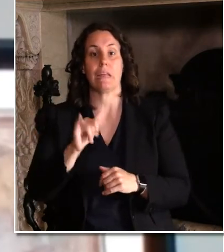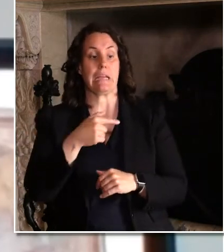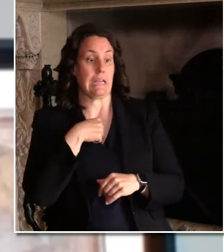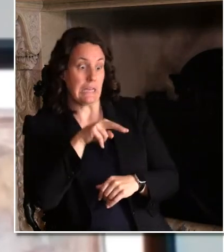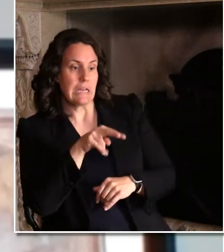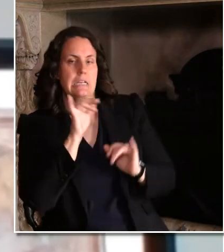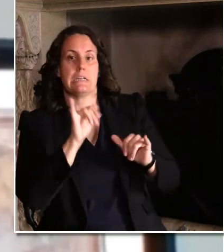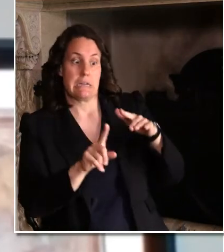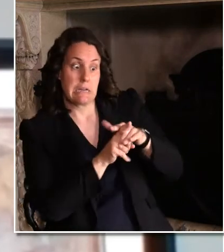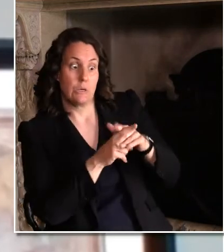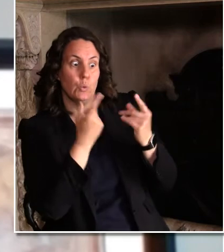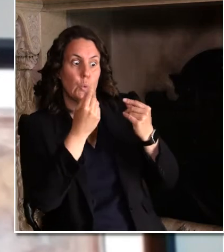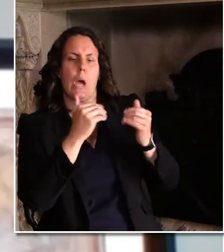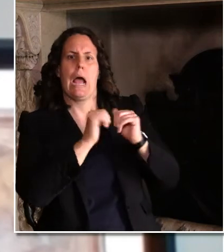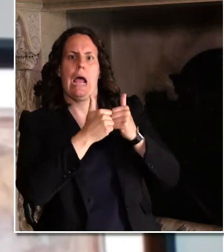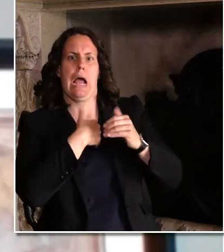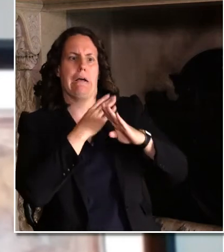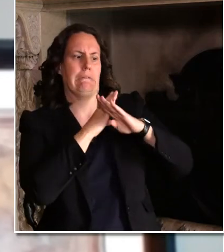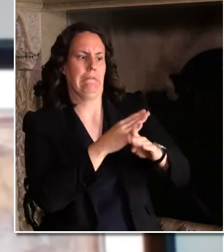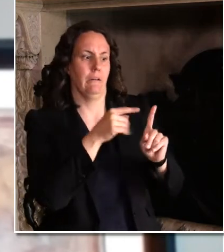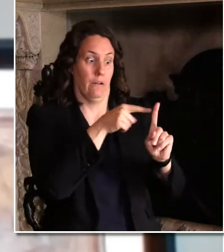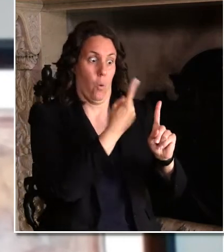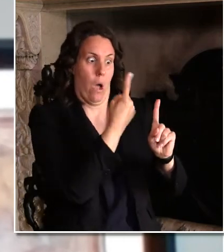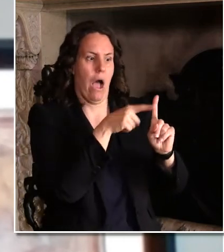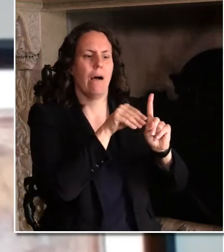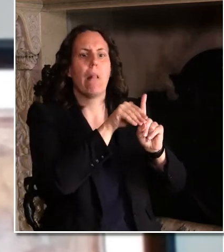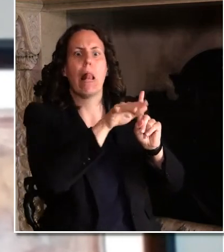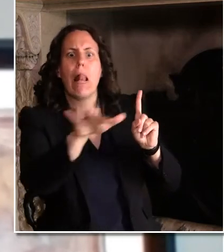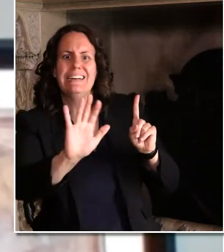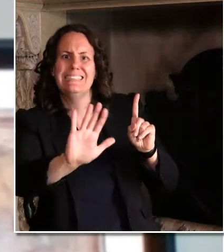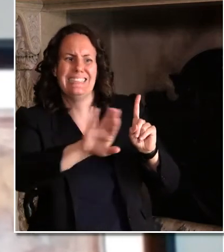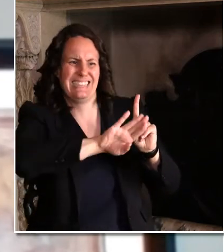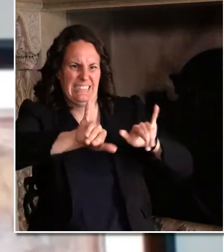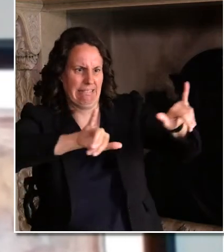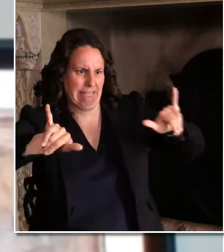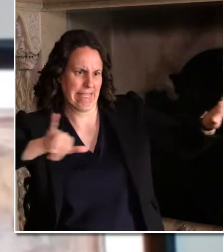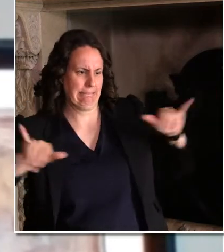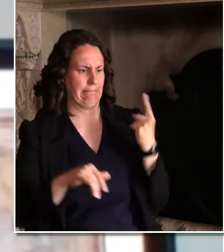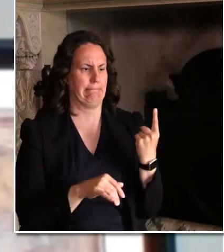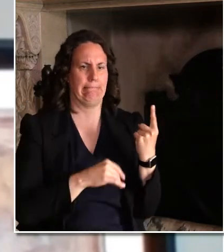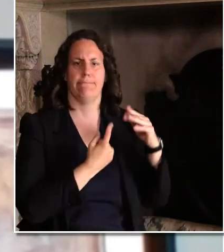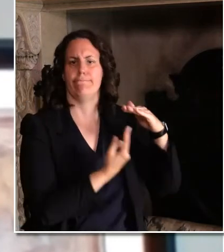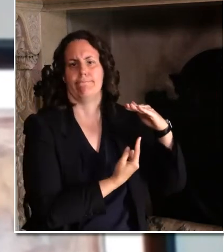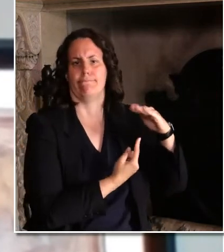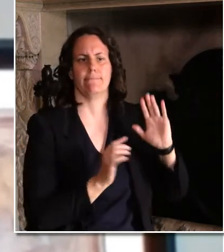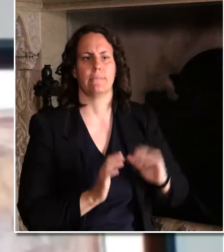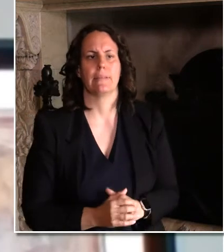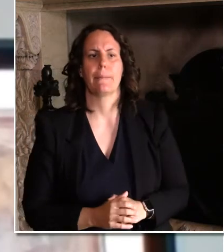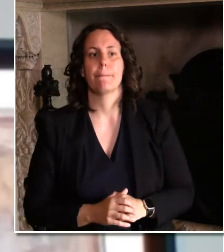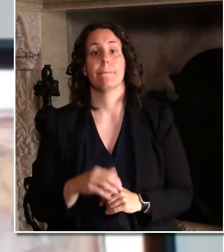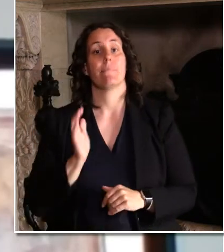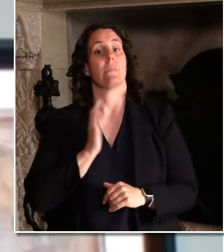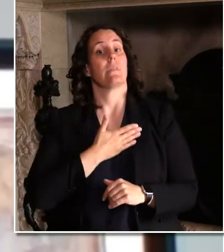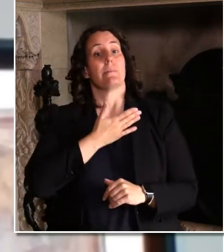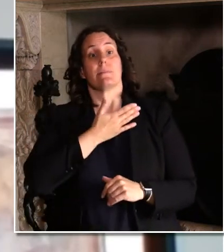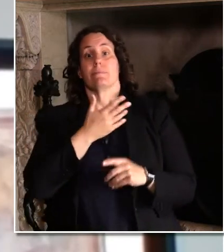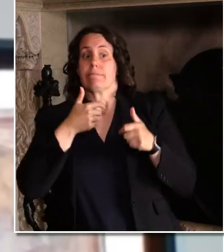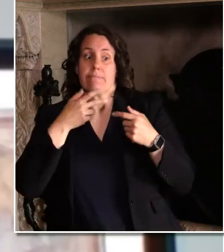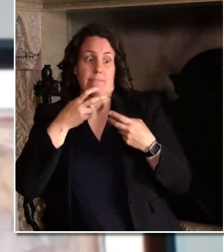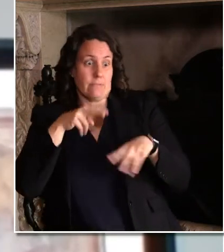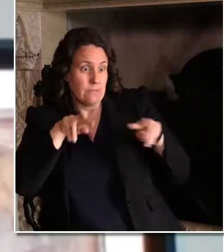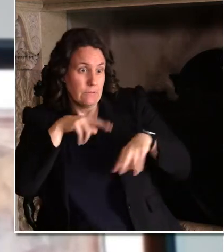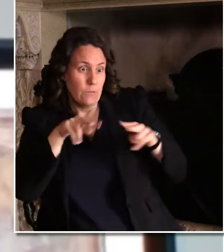have a whole lot of infection control competence and skill, but we also have a commitment to doing what is best for those we serve. As a caregiver,